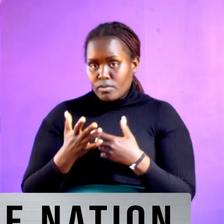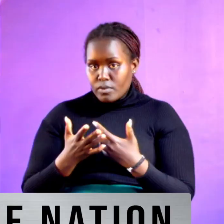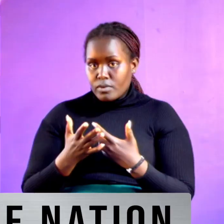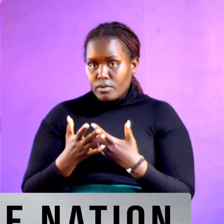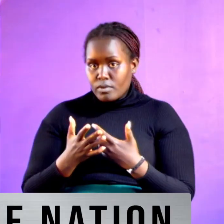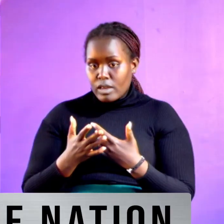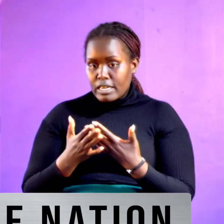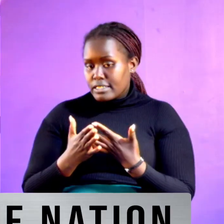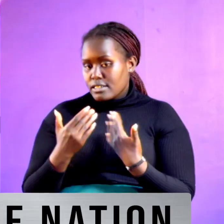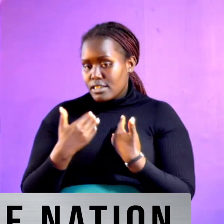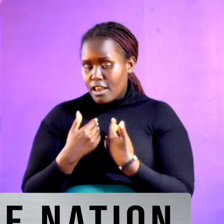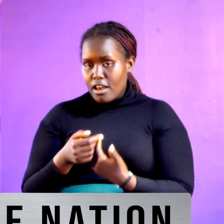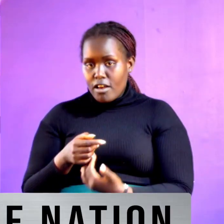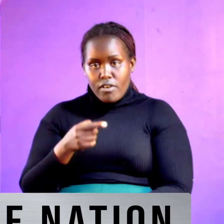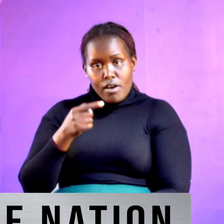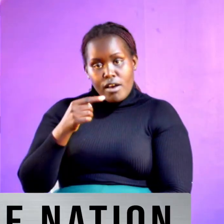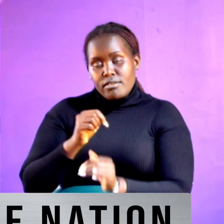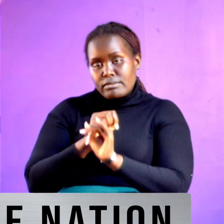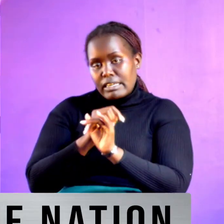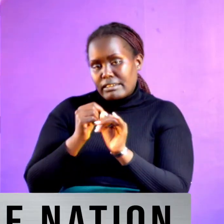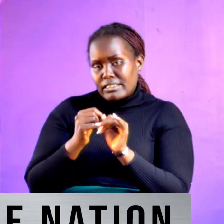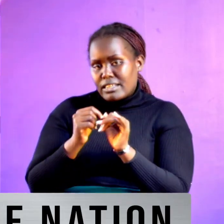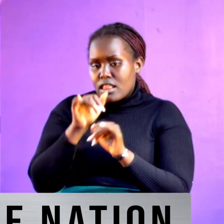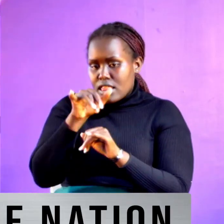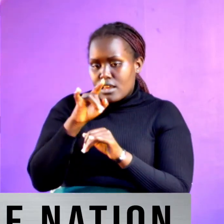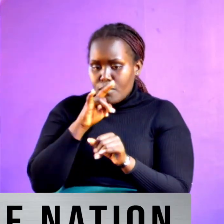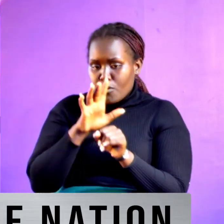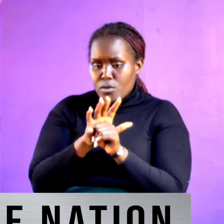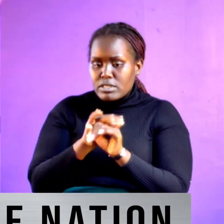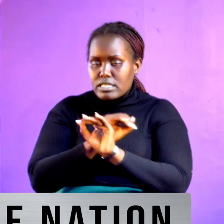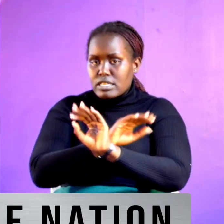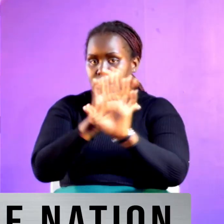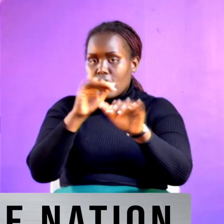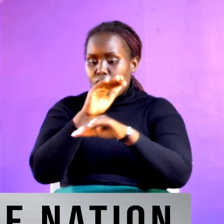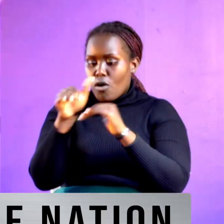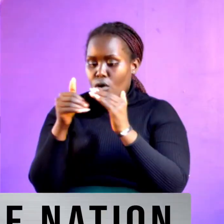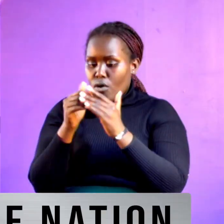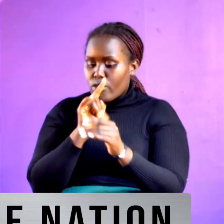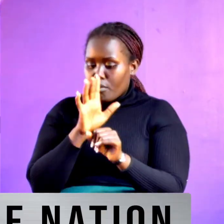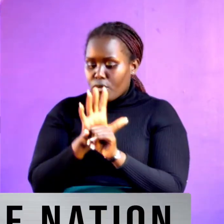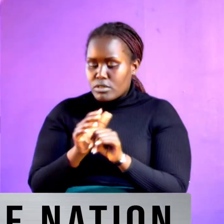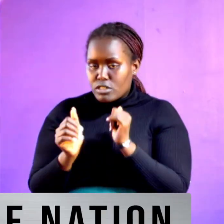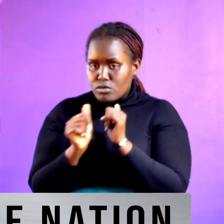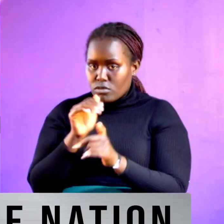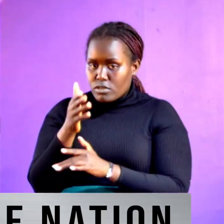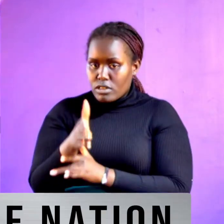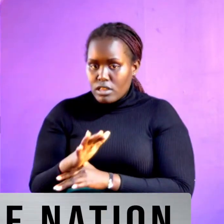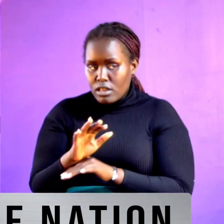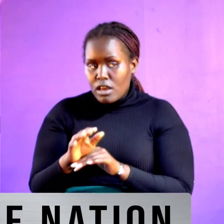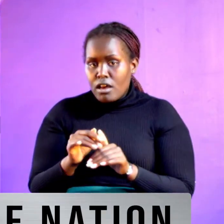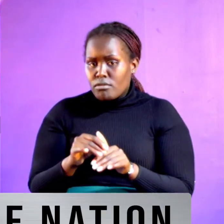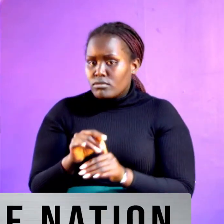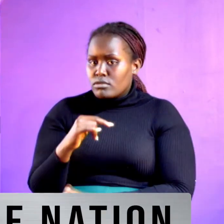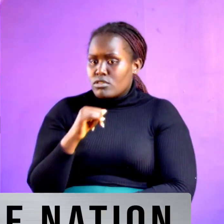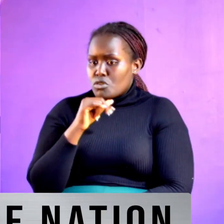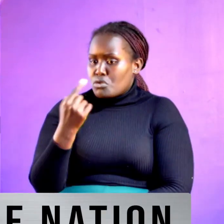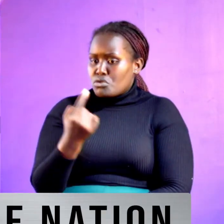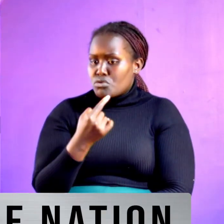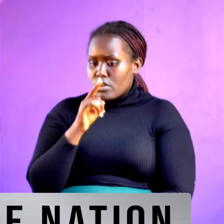and white. It's just clear that all the promises that were made, leave alone the promises.